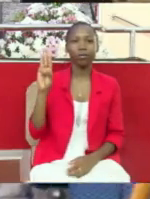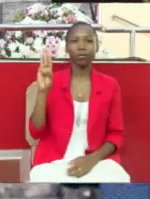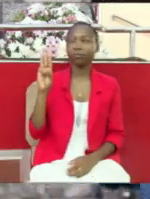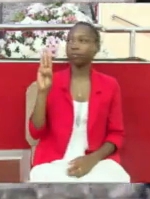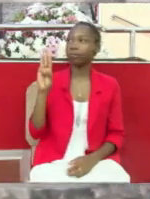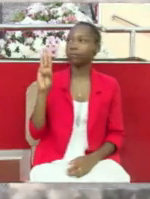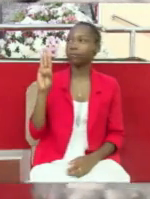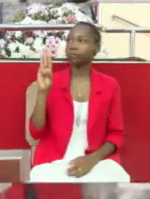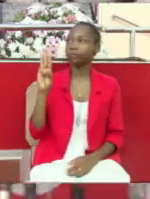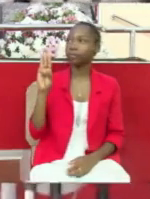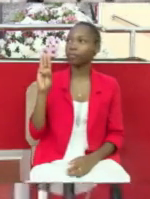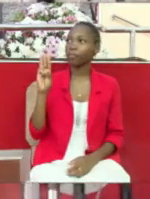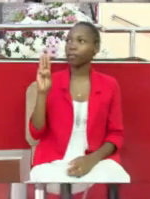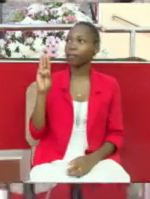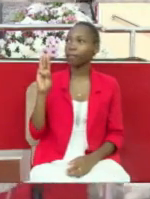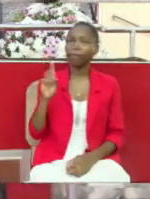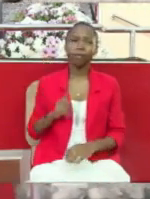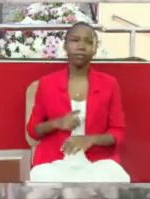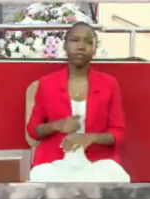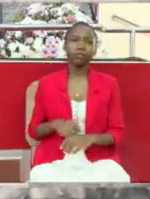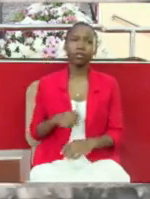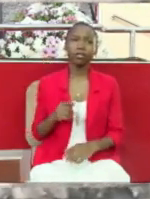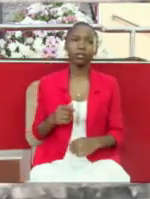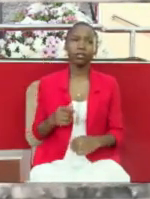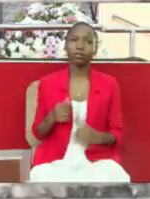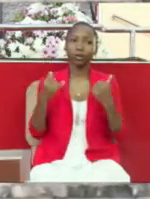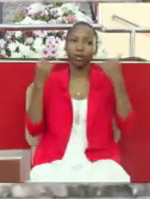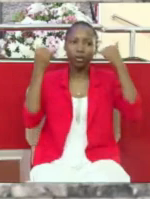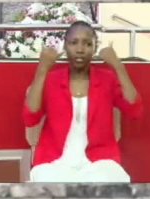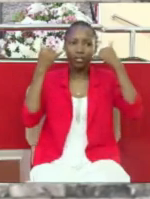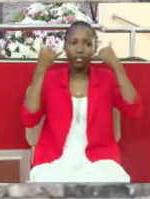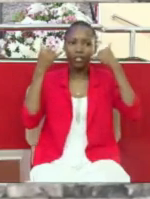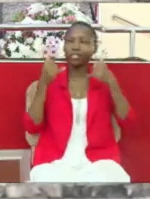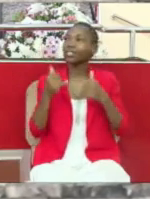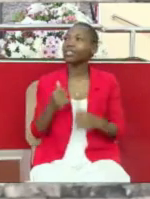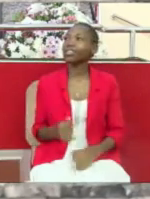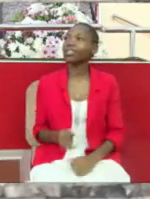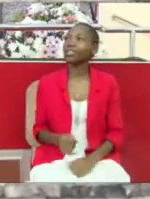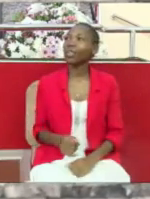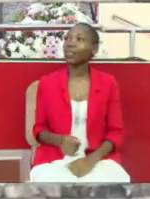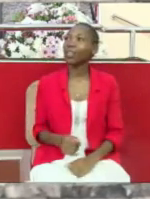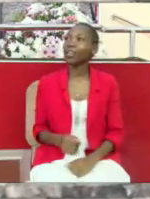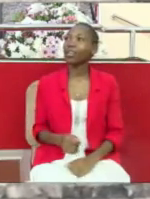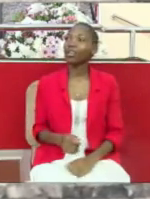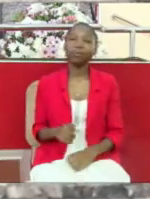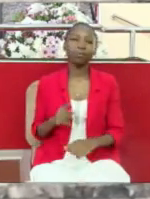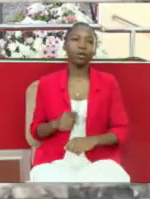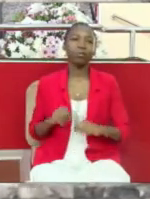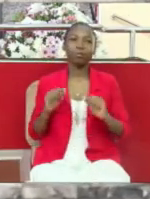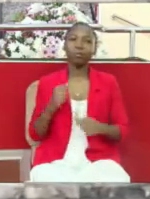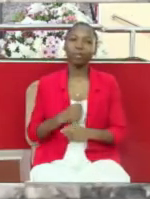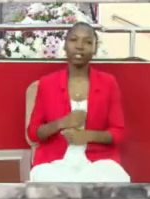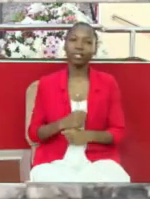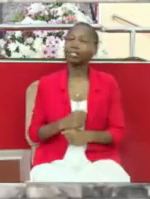But for it to be an ox, lakini awe ndume ambaye anaweza kufanya, you have to deal with it, you have to break something, lazima uvunje